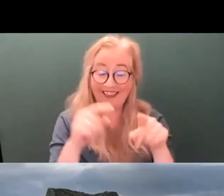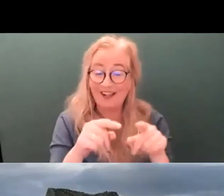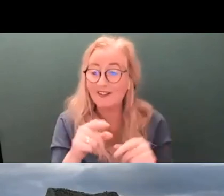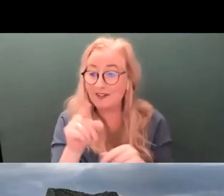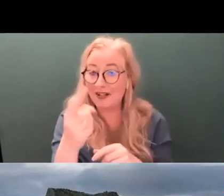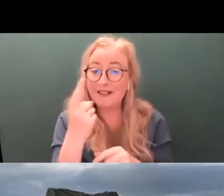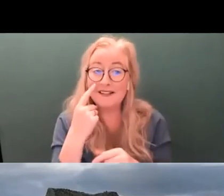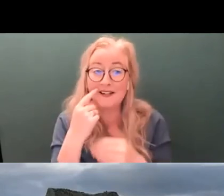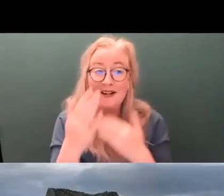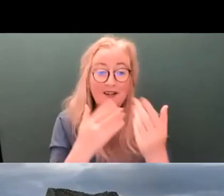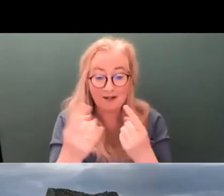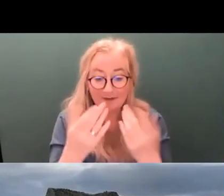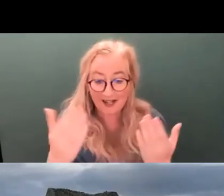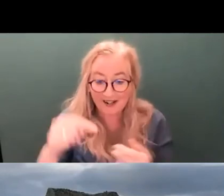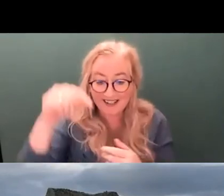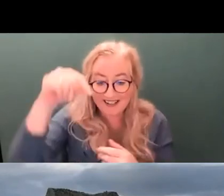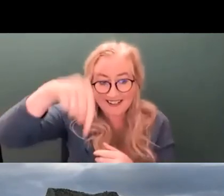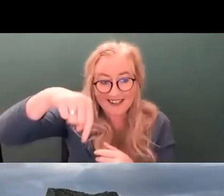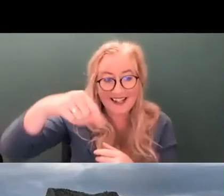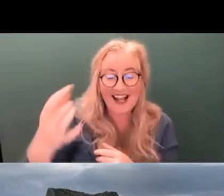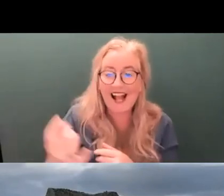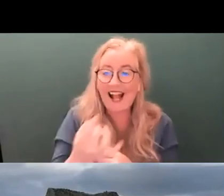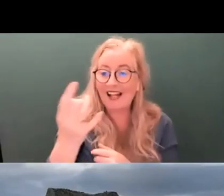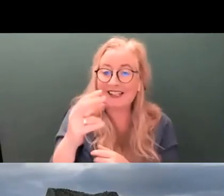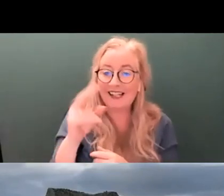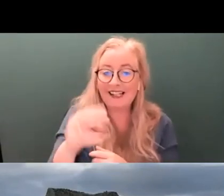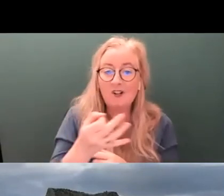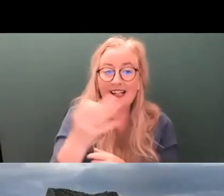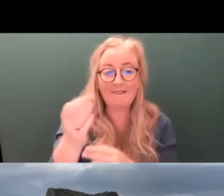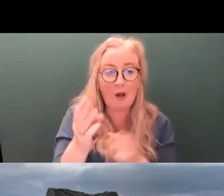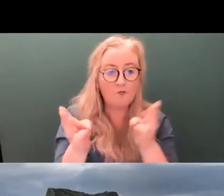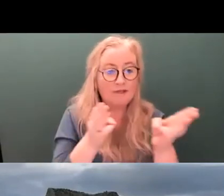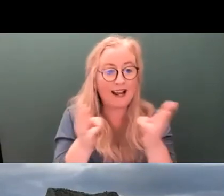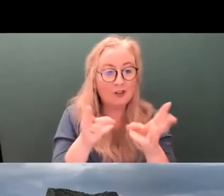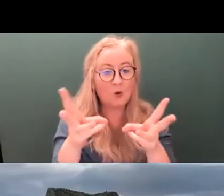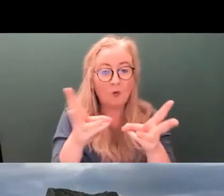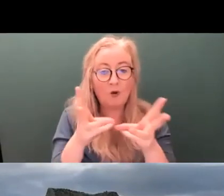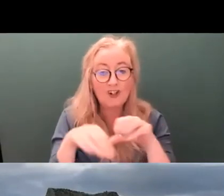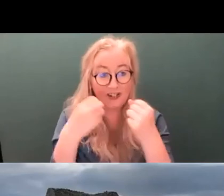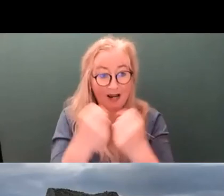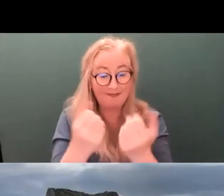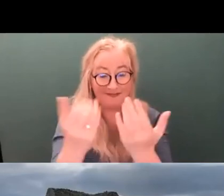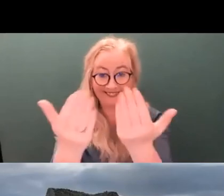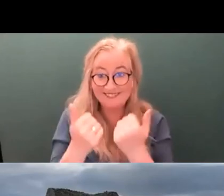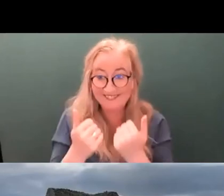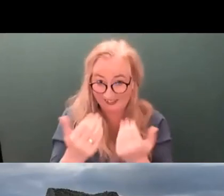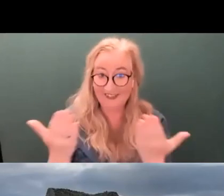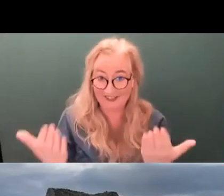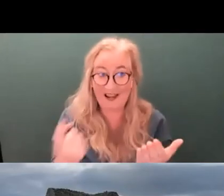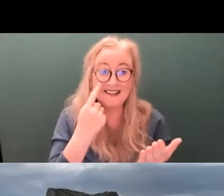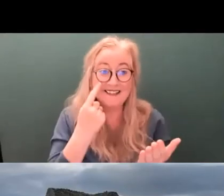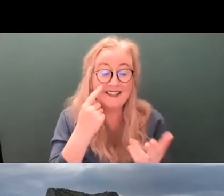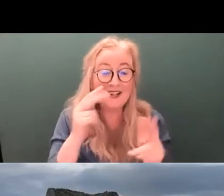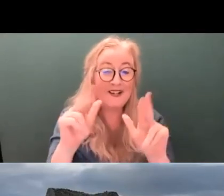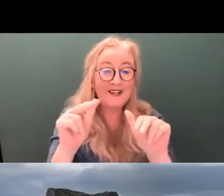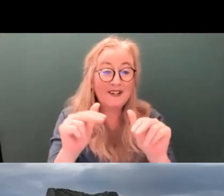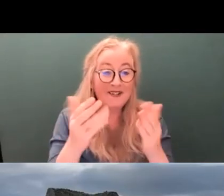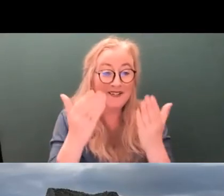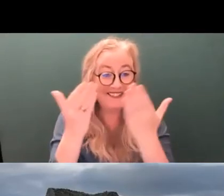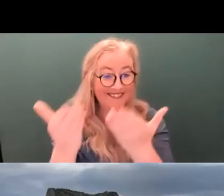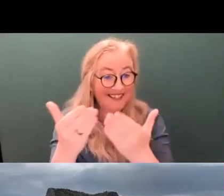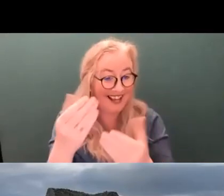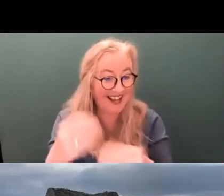now. Somebody's asked in the group whether or not you give them practical workshops on making bricks. So there you go. Now there's a whole new thing for you. But